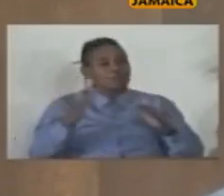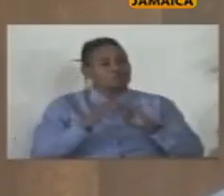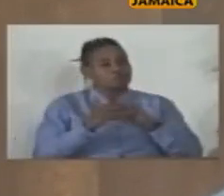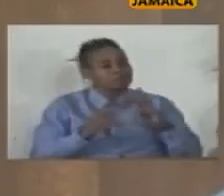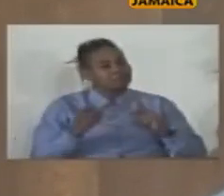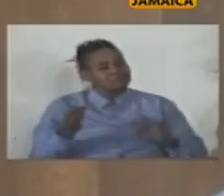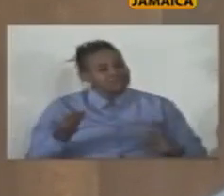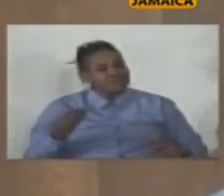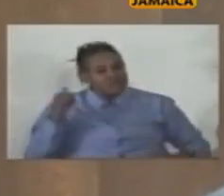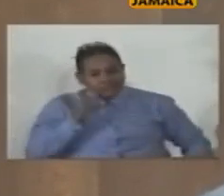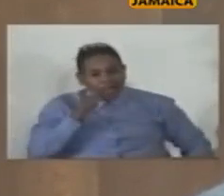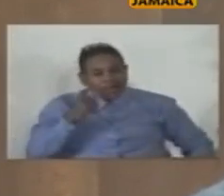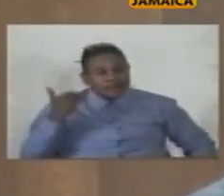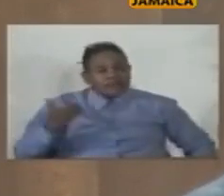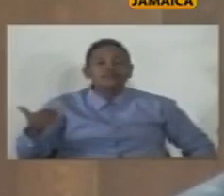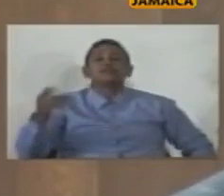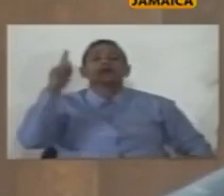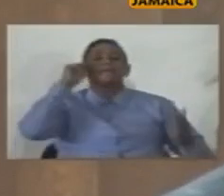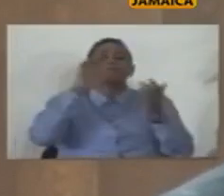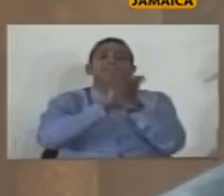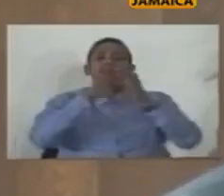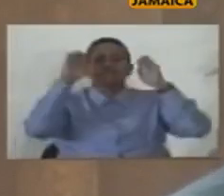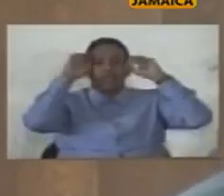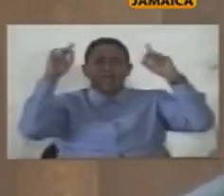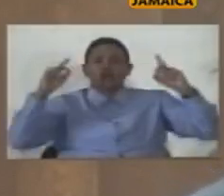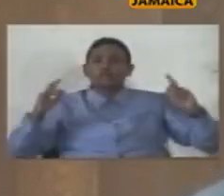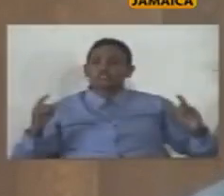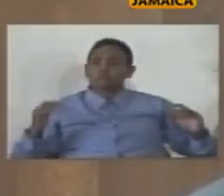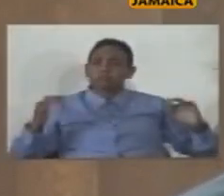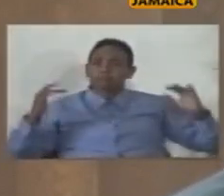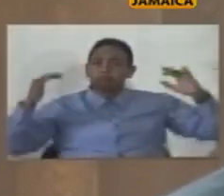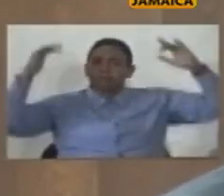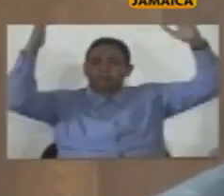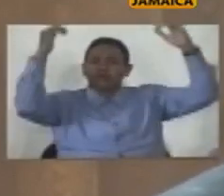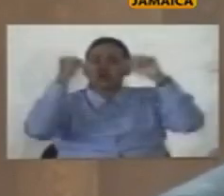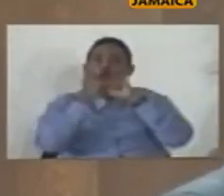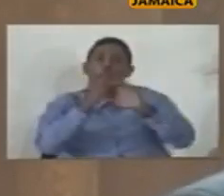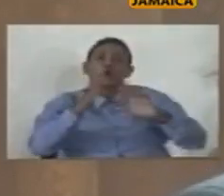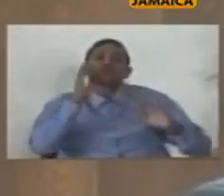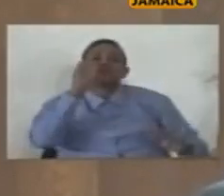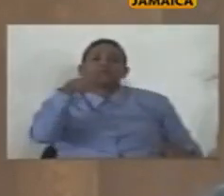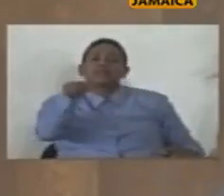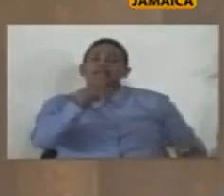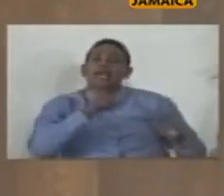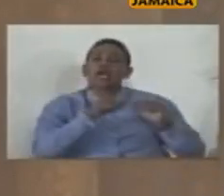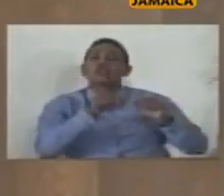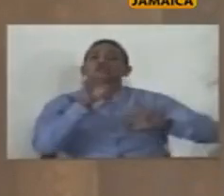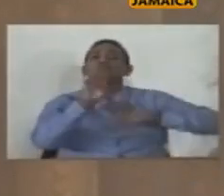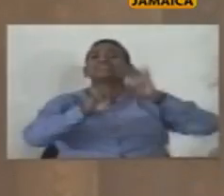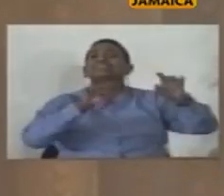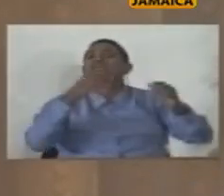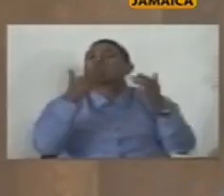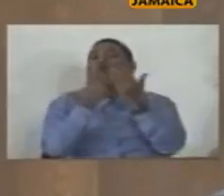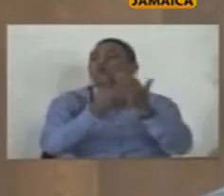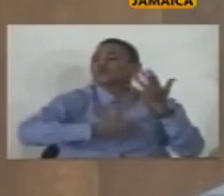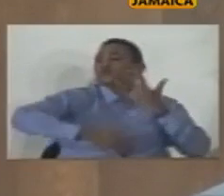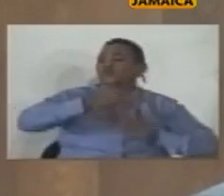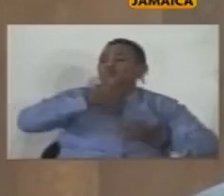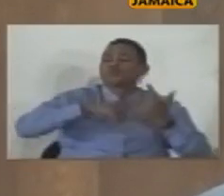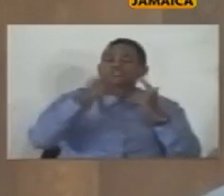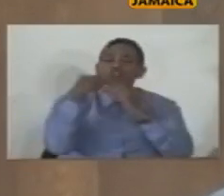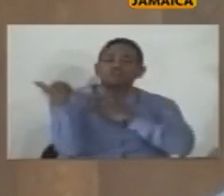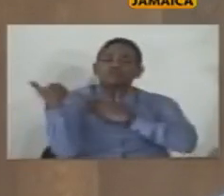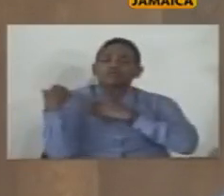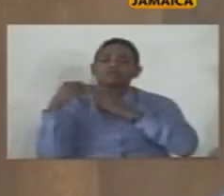that education is that ladder for upward social mobility. They continue to instill good social responsibility in their